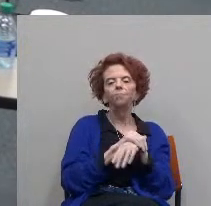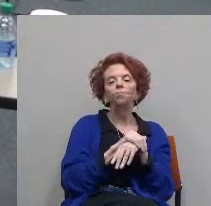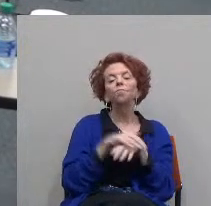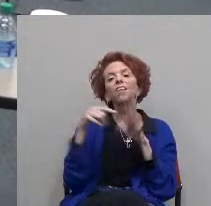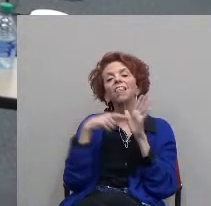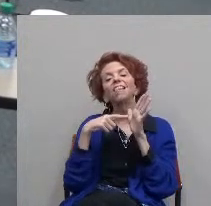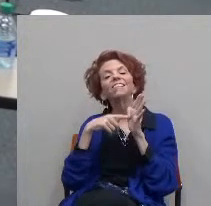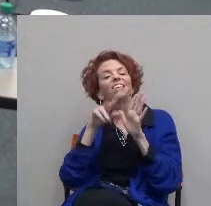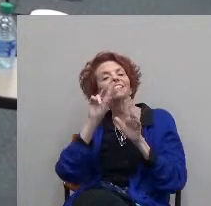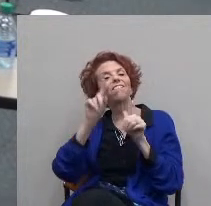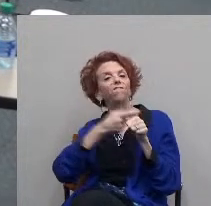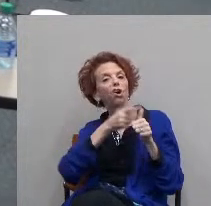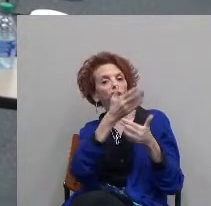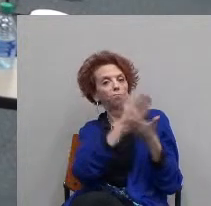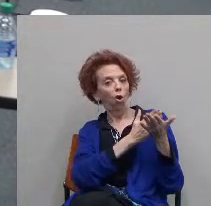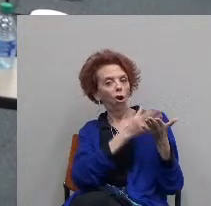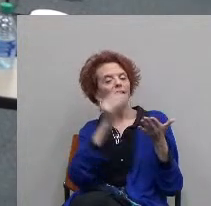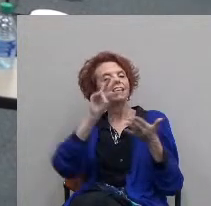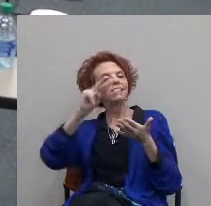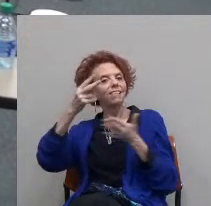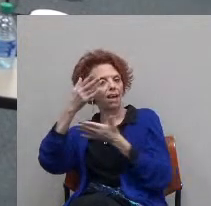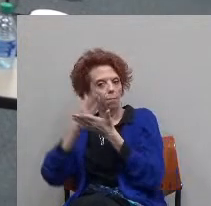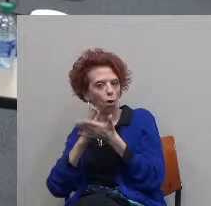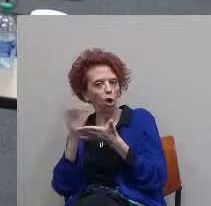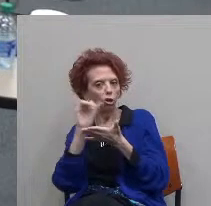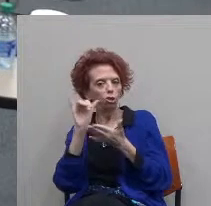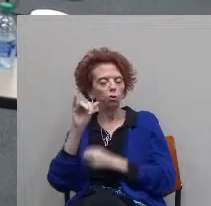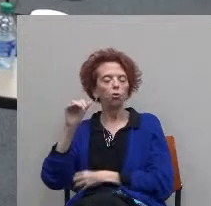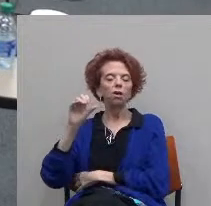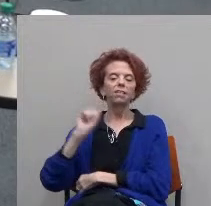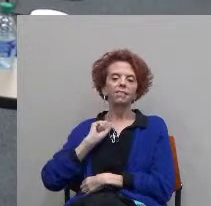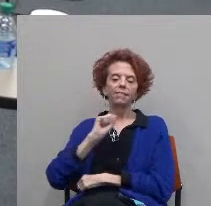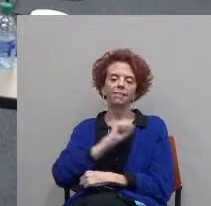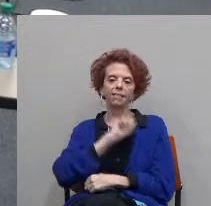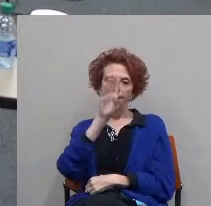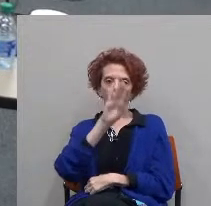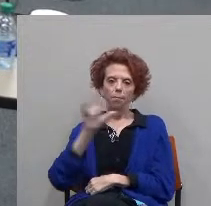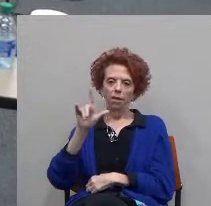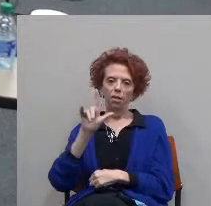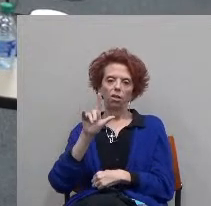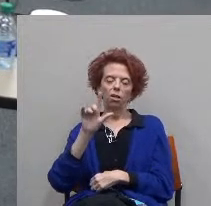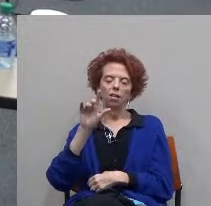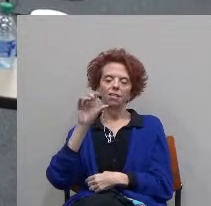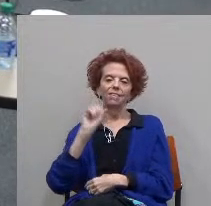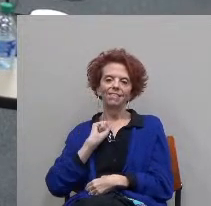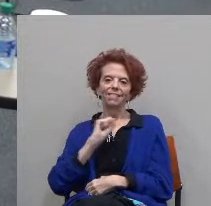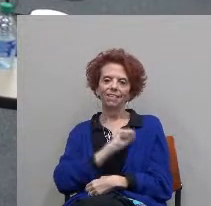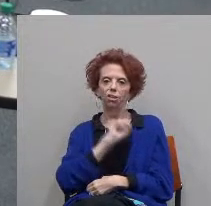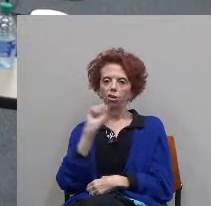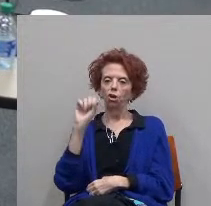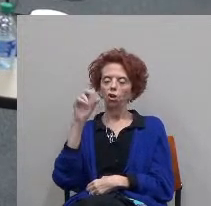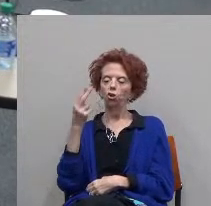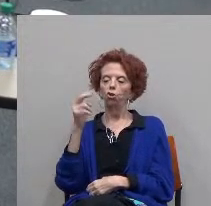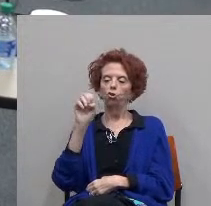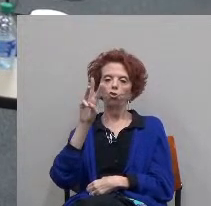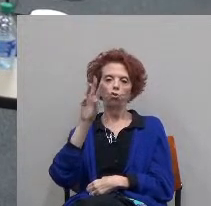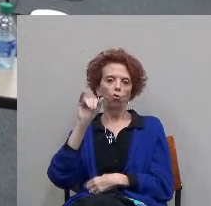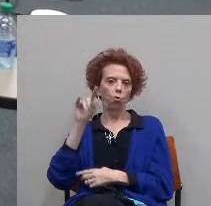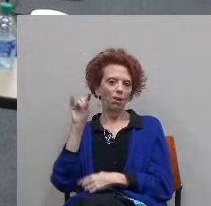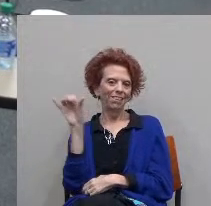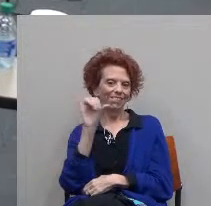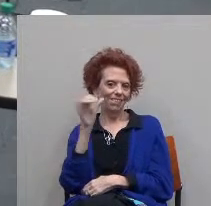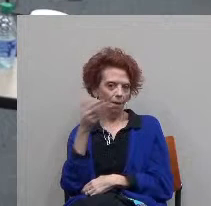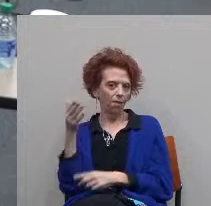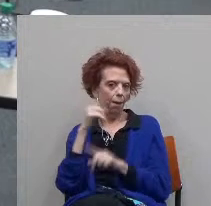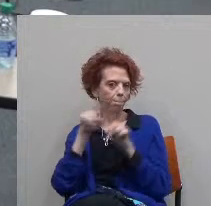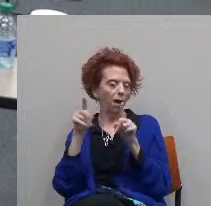This is the first part. There's a second part, which is Senate Bill 163 by Senator Hewitt, and it does it the same thing. However, it's